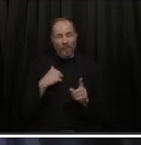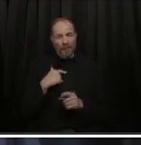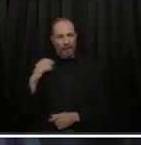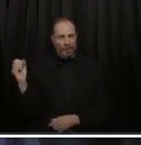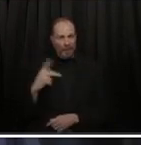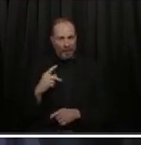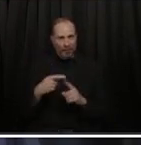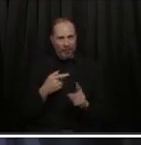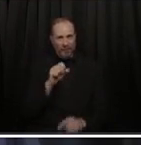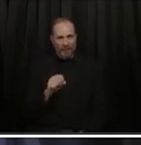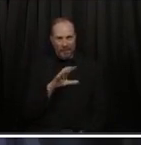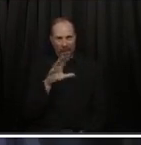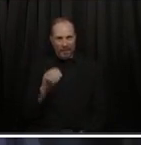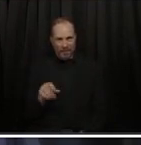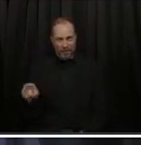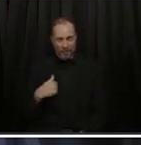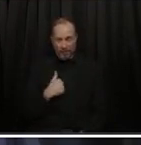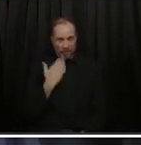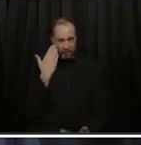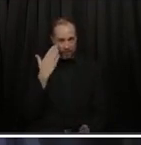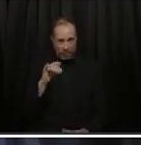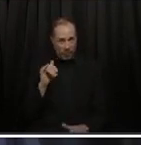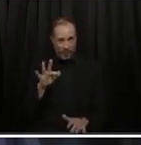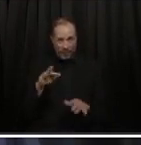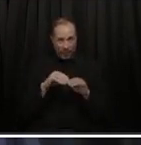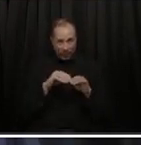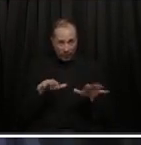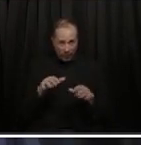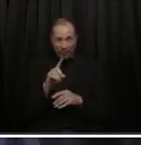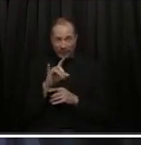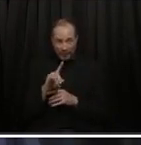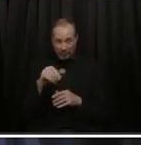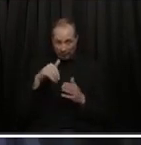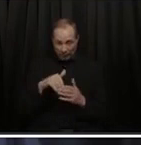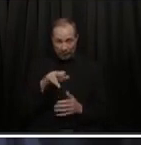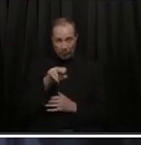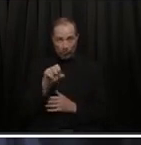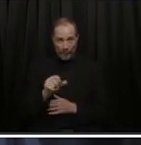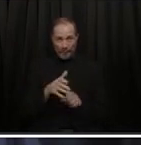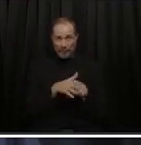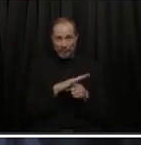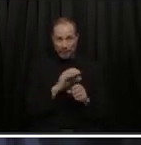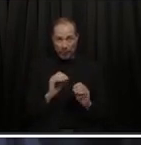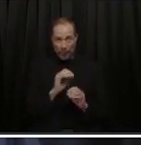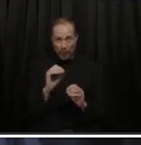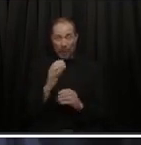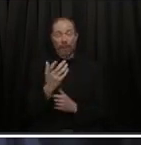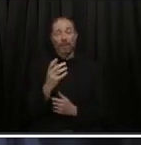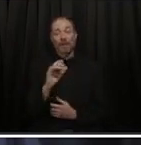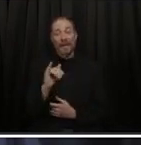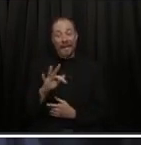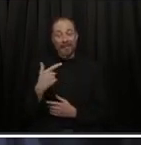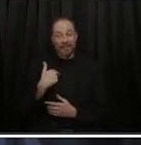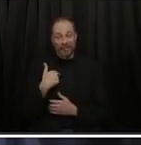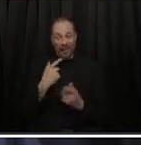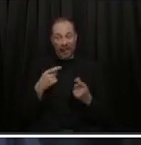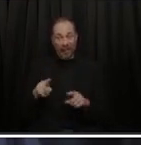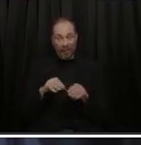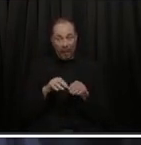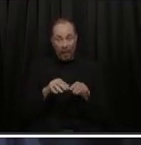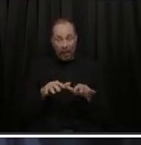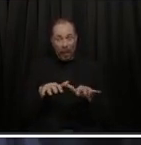Africa. We don't yet know the extent of community transmission within the United States. We know if community transmission is occurring within Colorado, it is